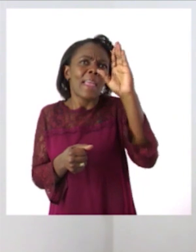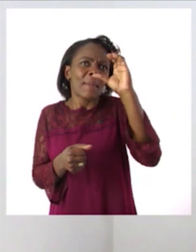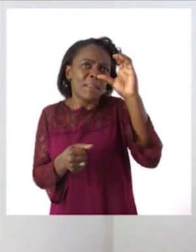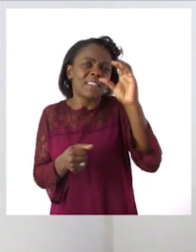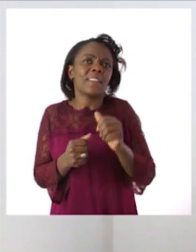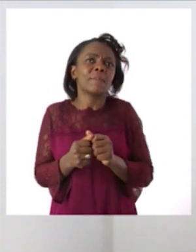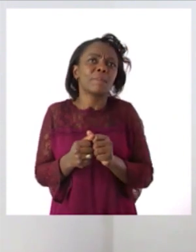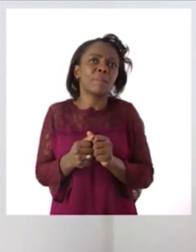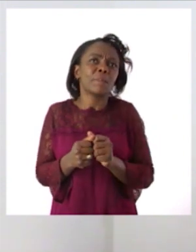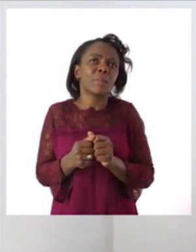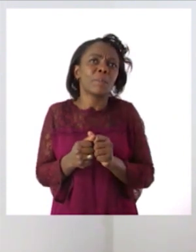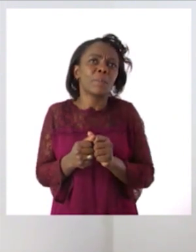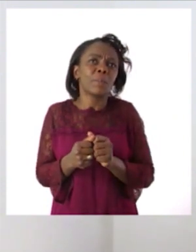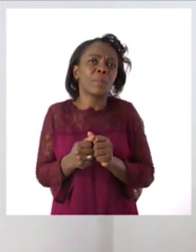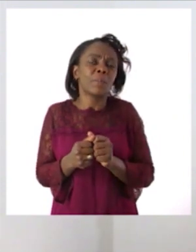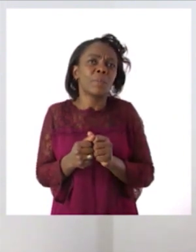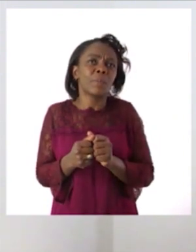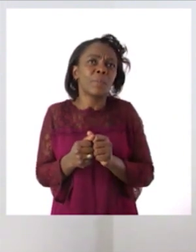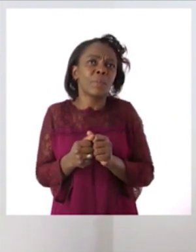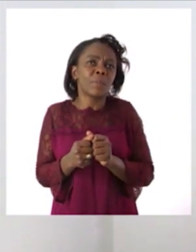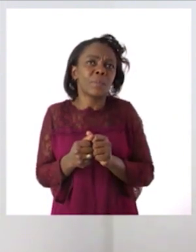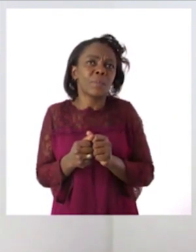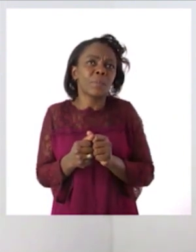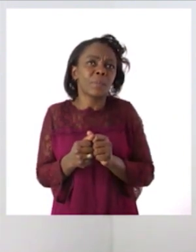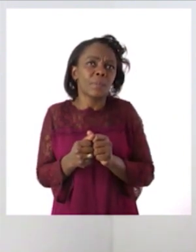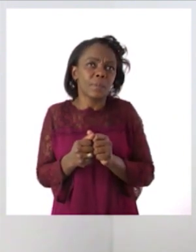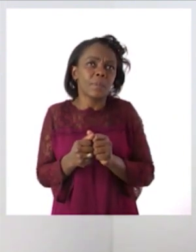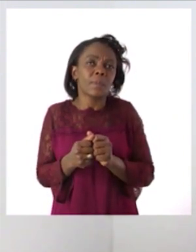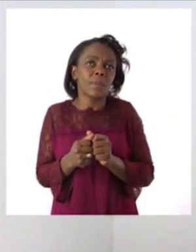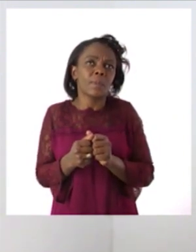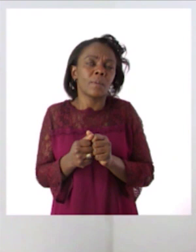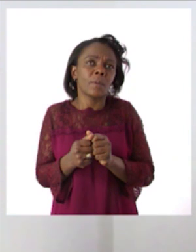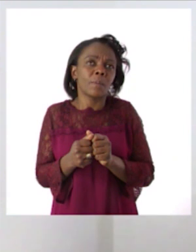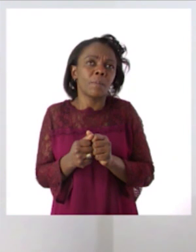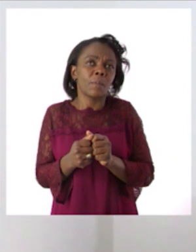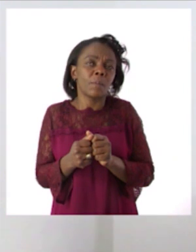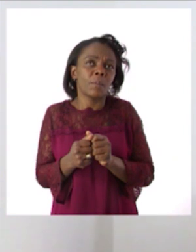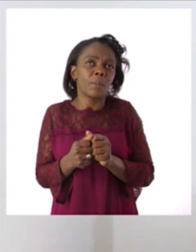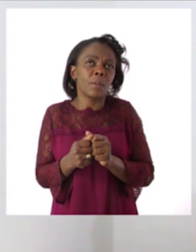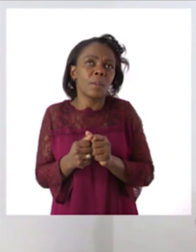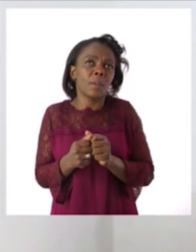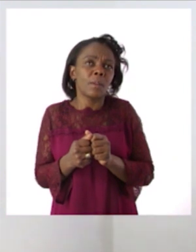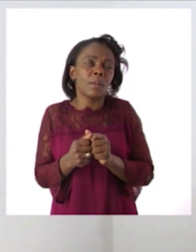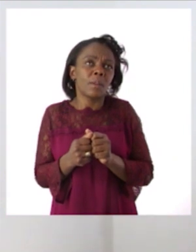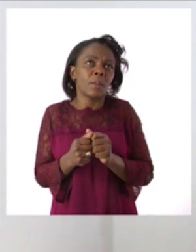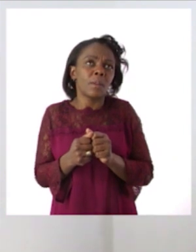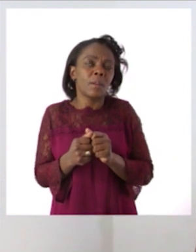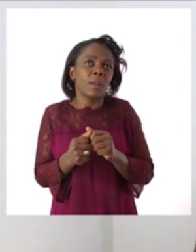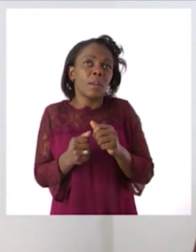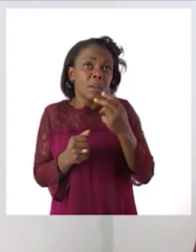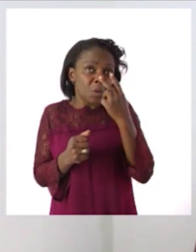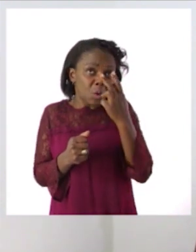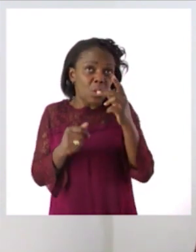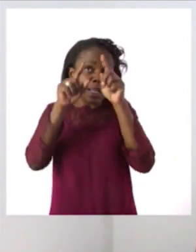the letters of the alphabet except the vowels. When you take out your vowels from the alphabet,